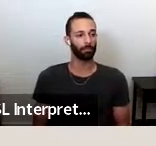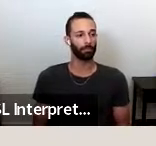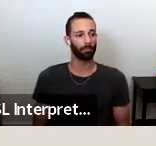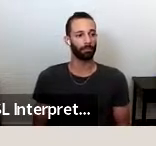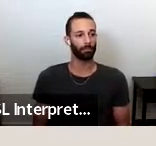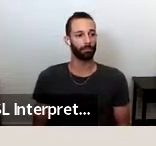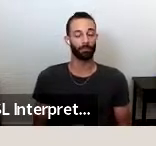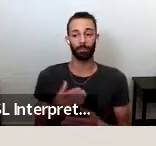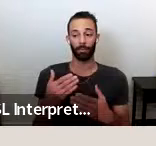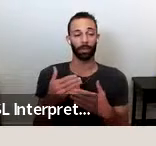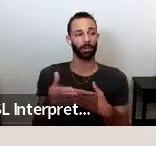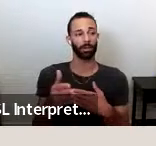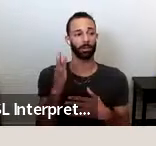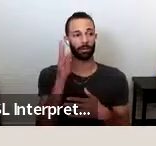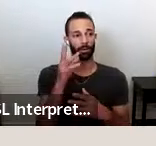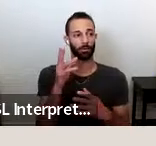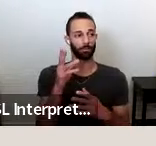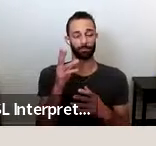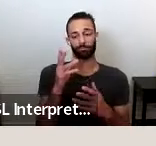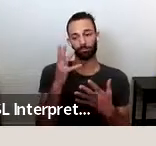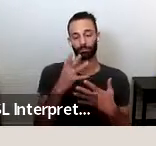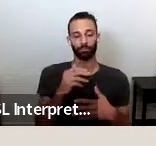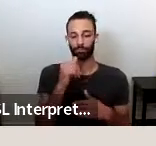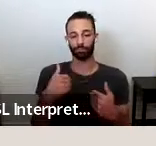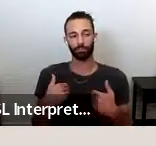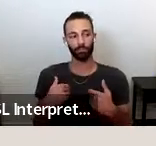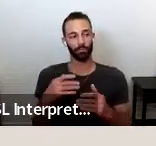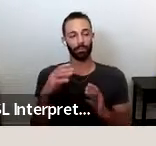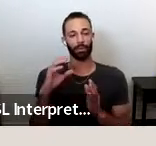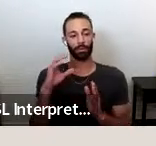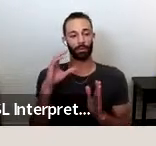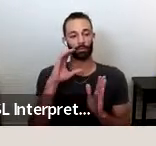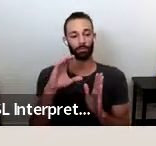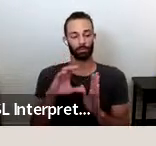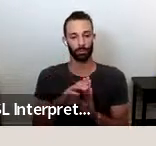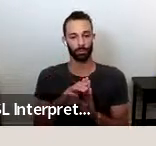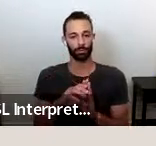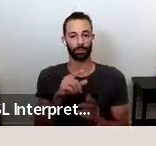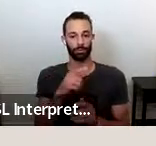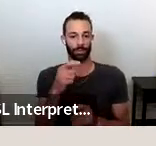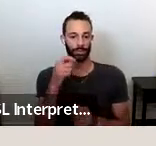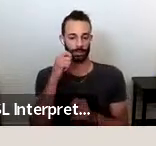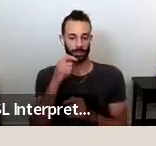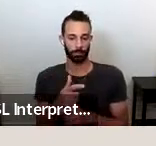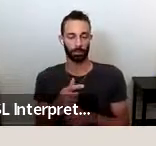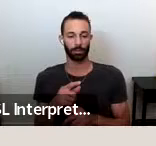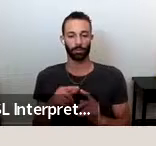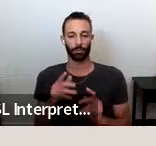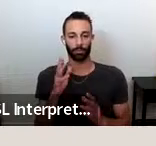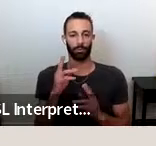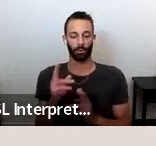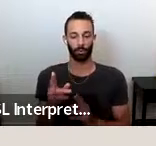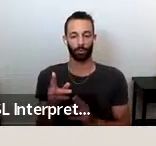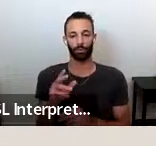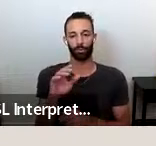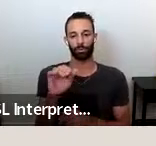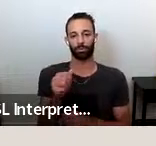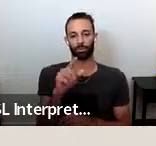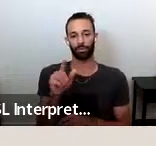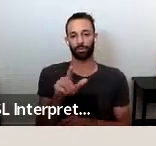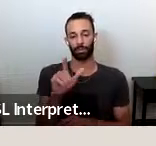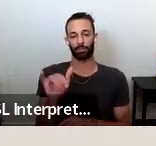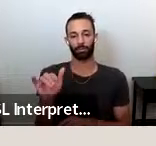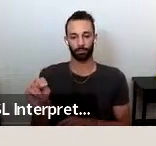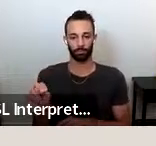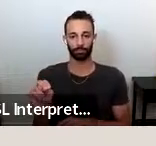Next, we unfortunately don't have a picture of the sibling, but we're going to honor Jaslyn Johnson, who